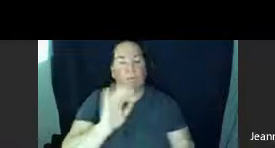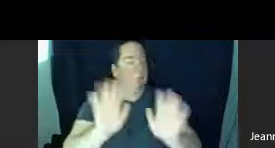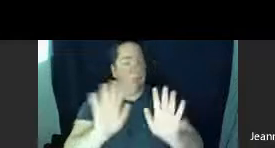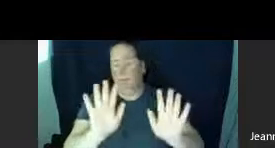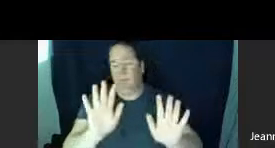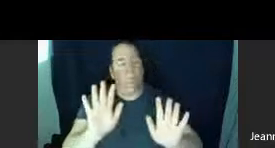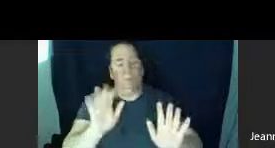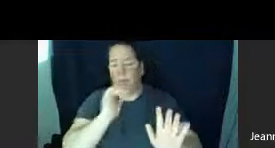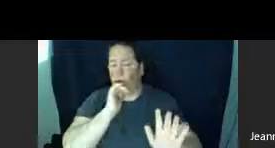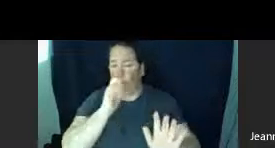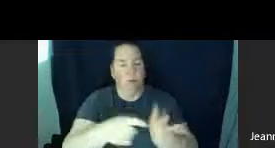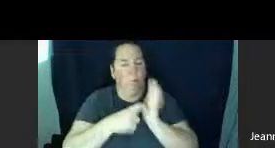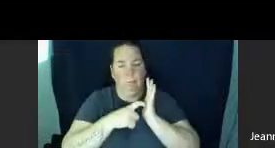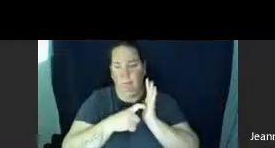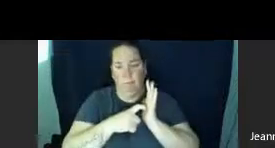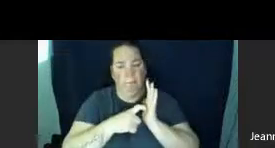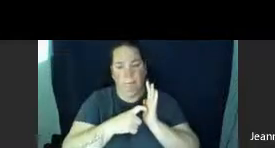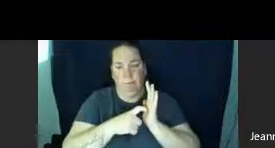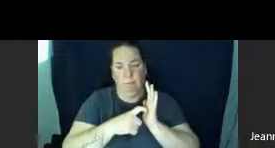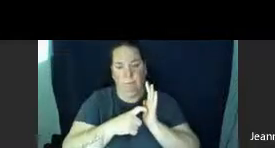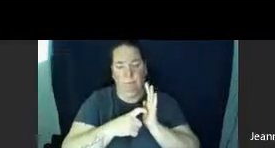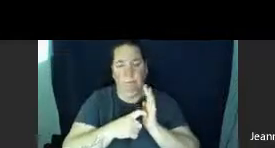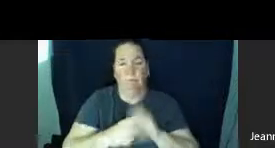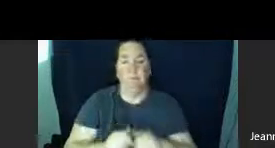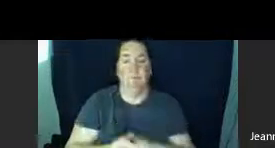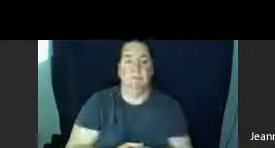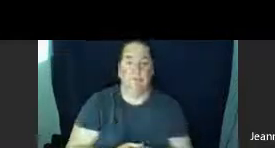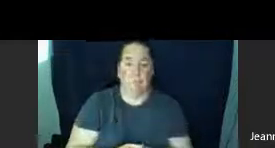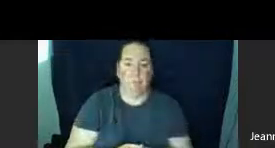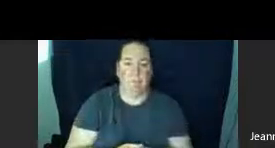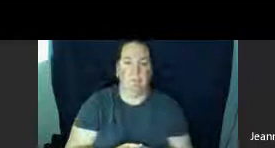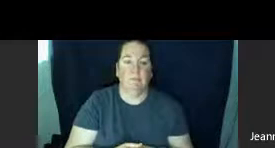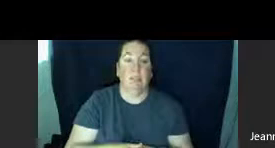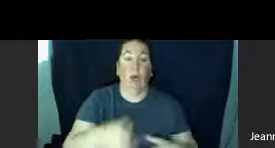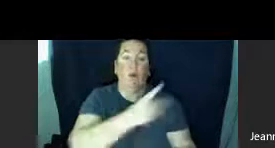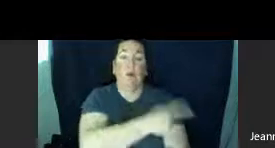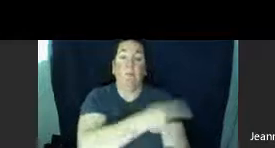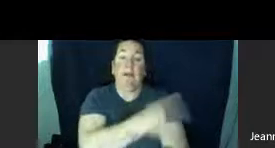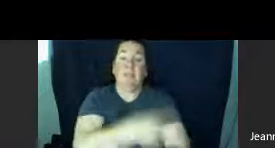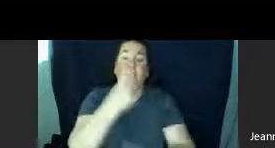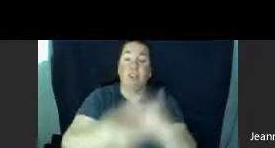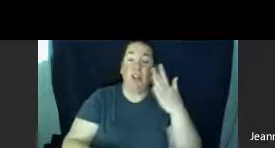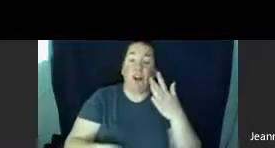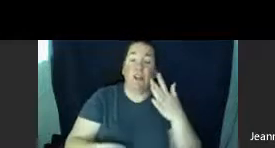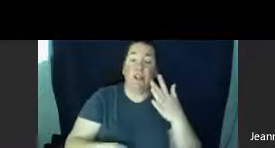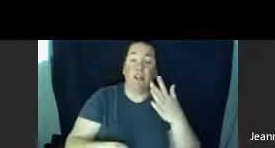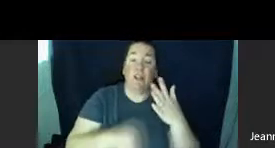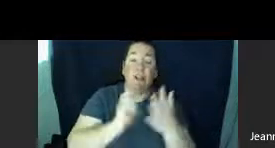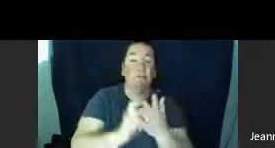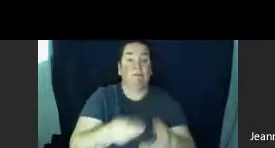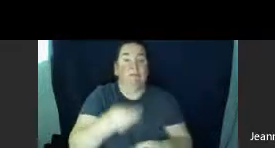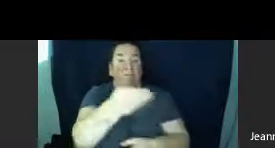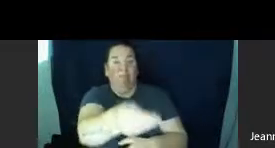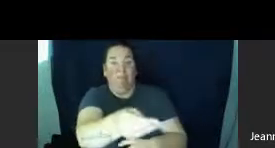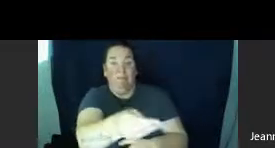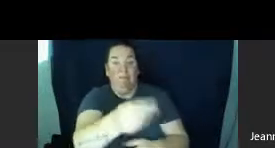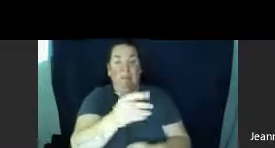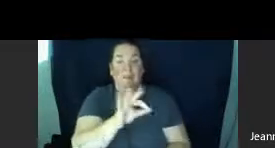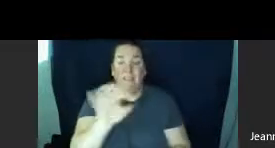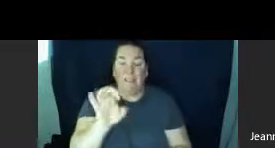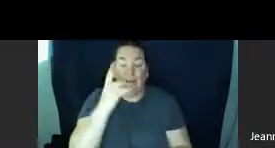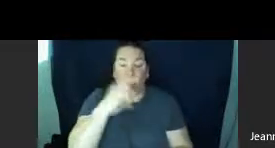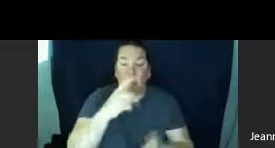required, and the patients should not be charged a dispensing fee for any of these COVID-19 therapeutics. Basically,